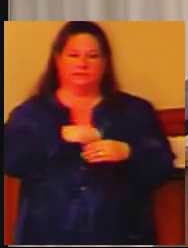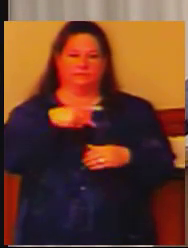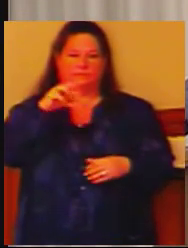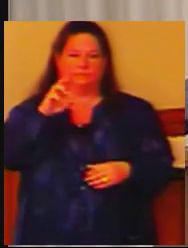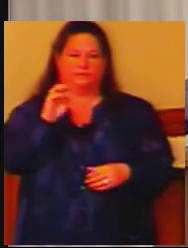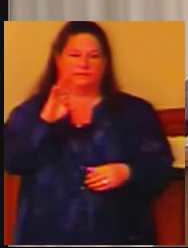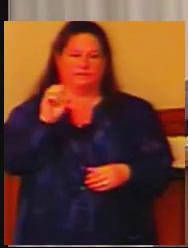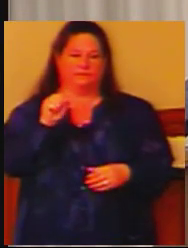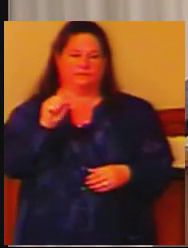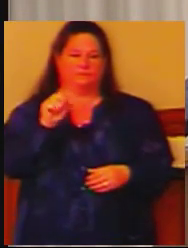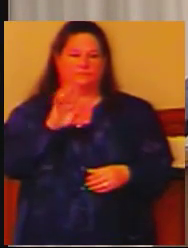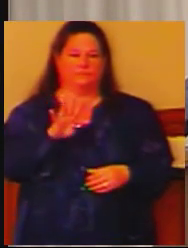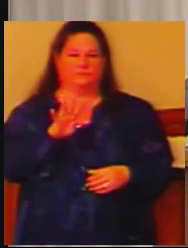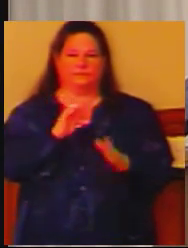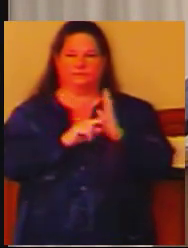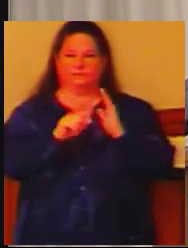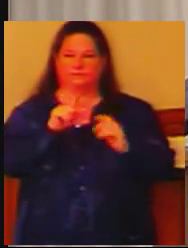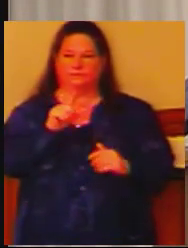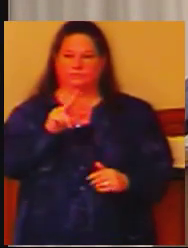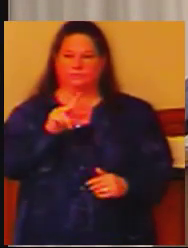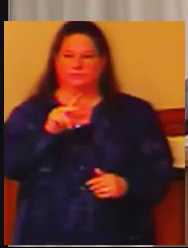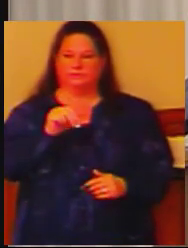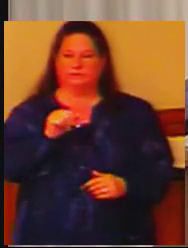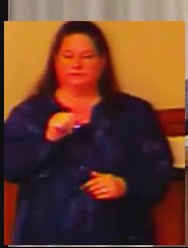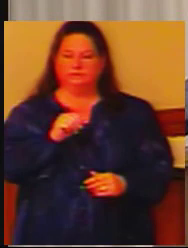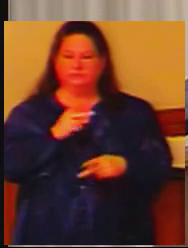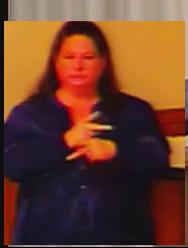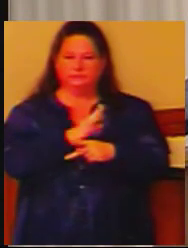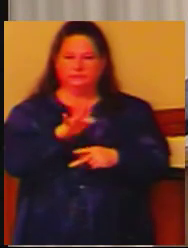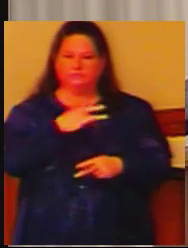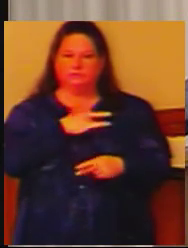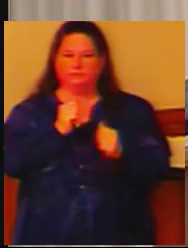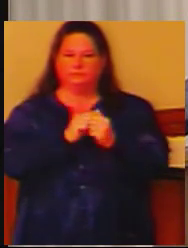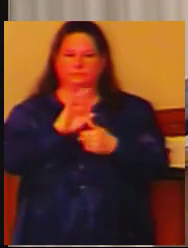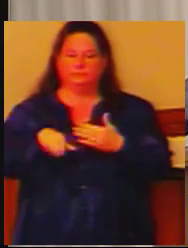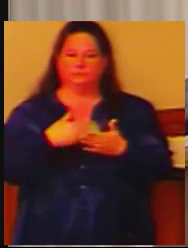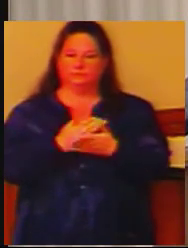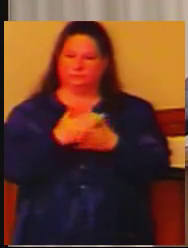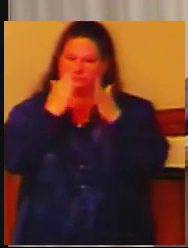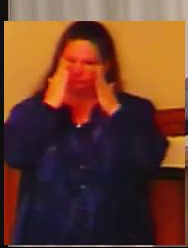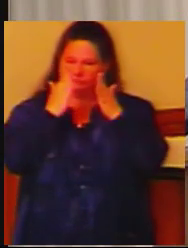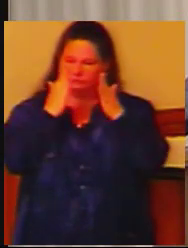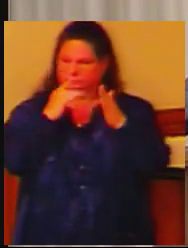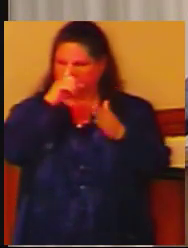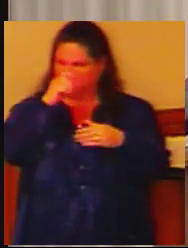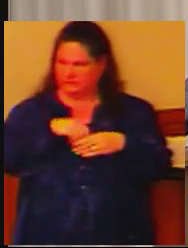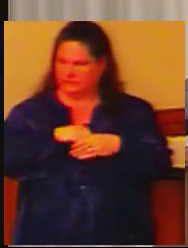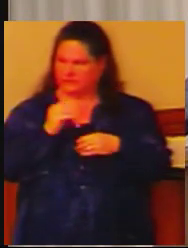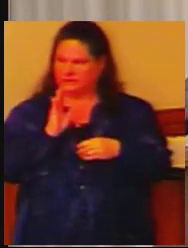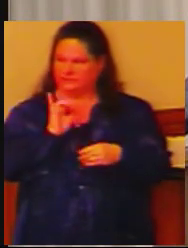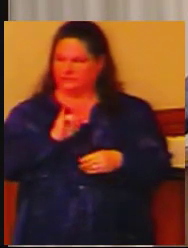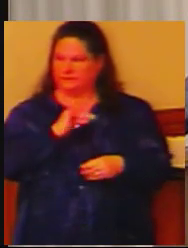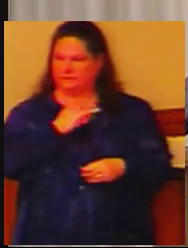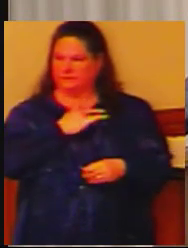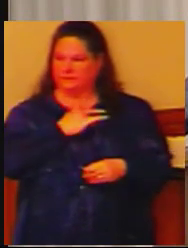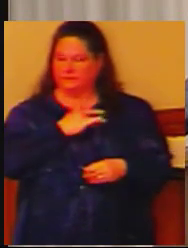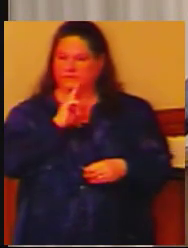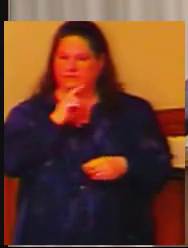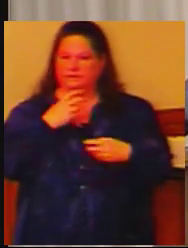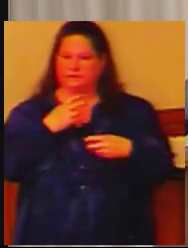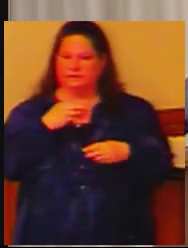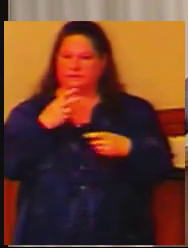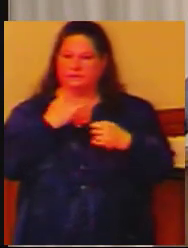Proverbs 4:23, keep thy heart with all diligence, for out of it are the issues of